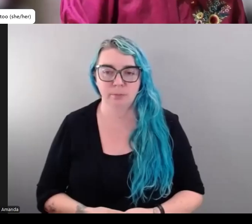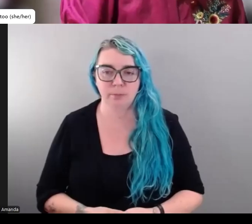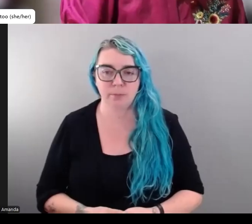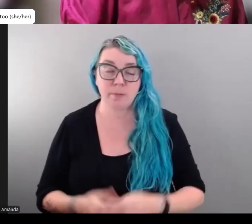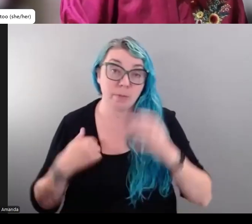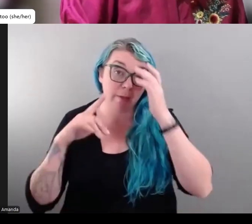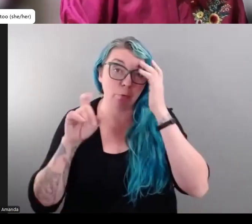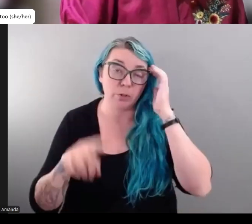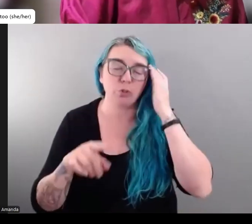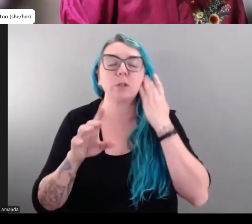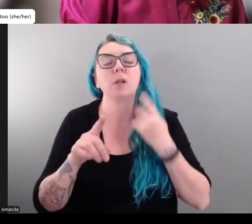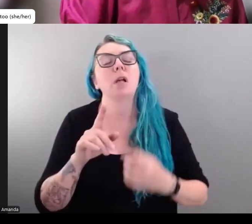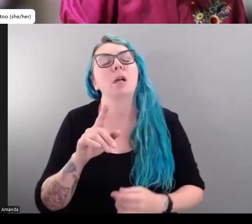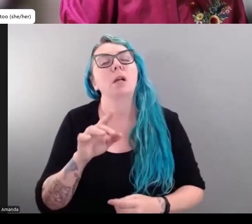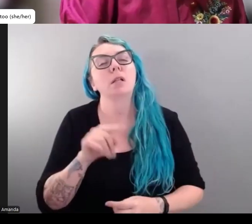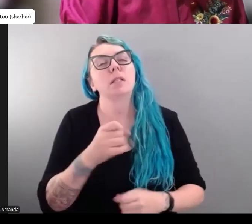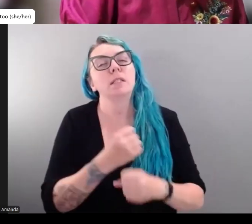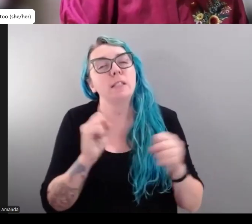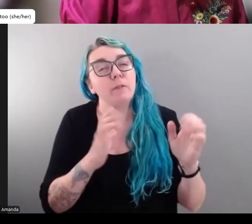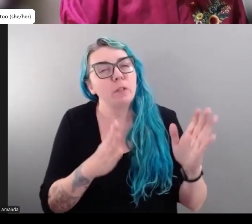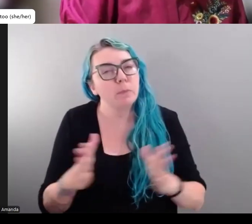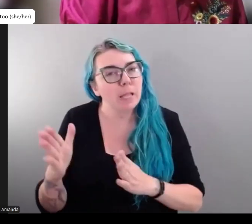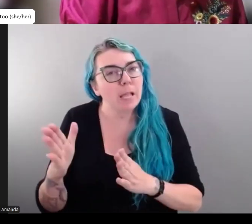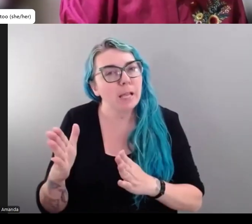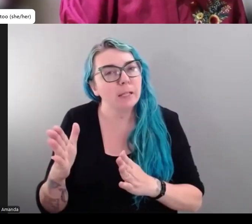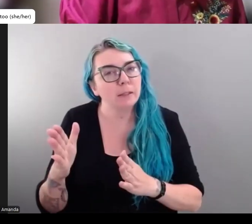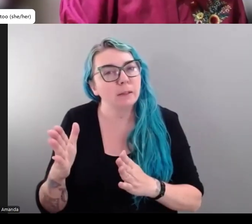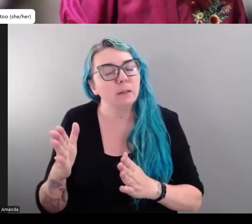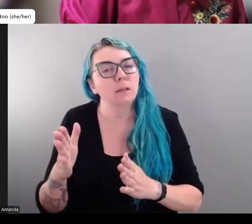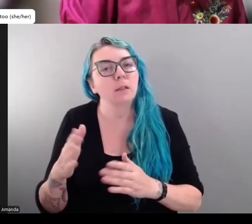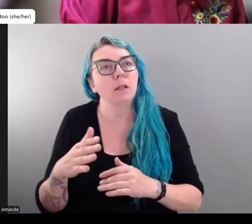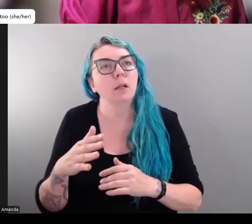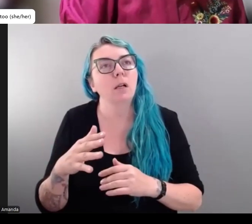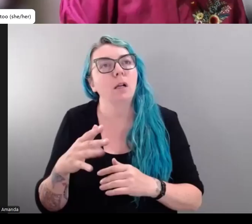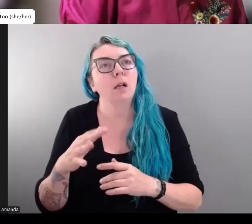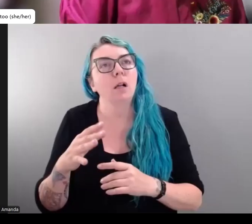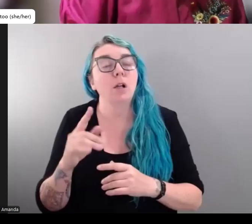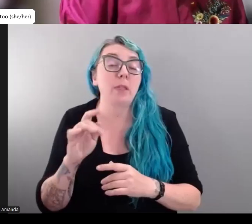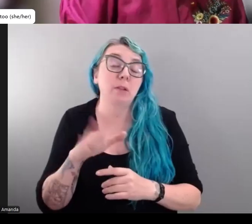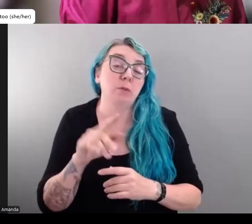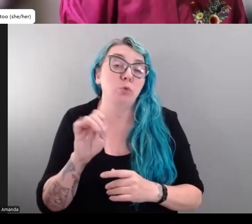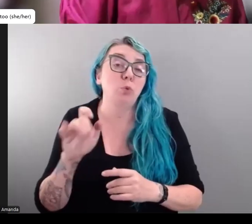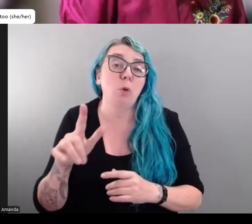the safety plan, consider if the threat of violence is coming from the workplace?